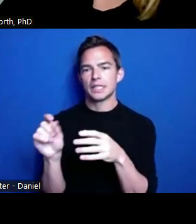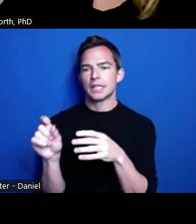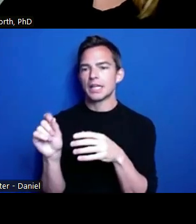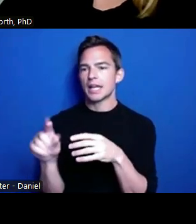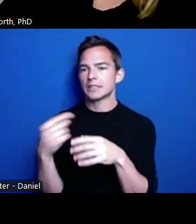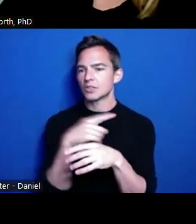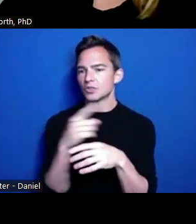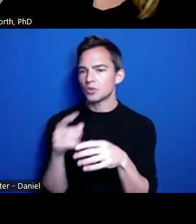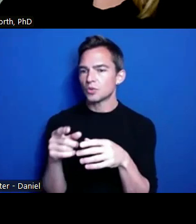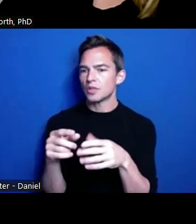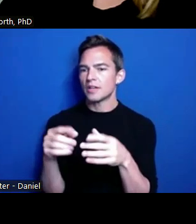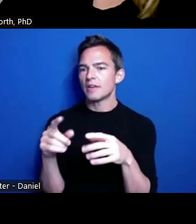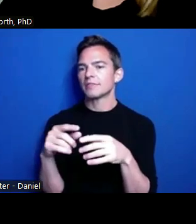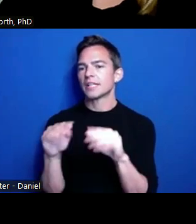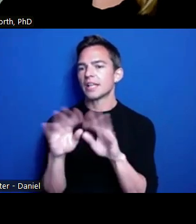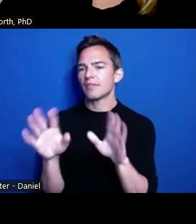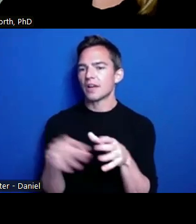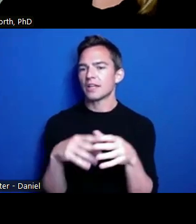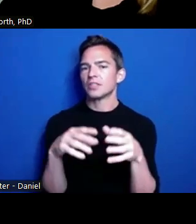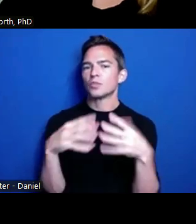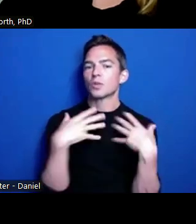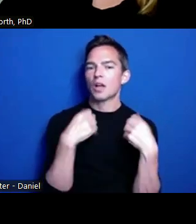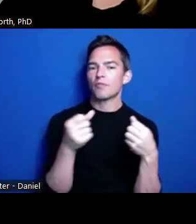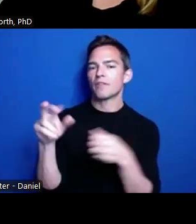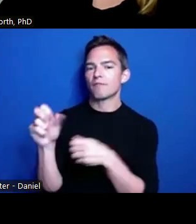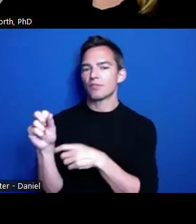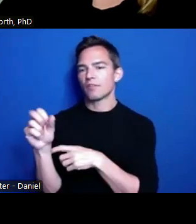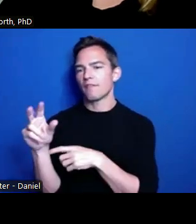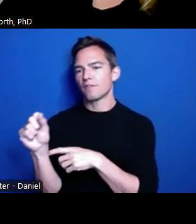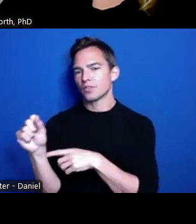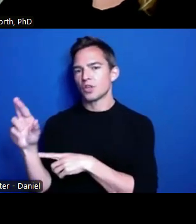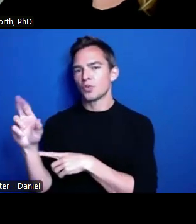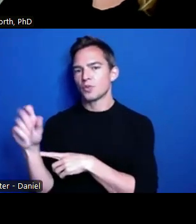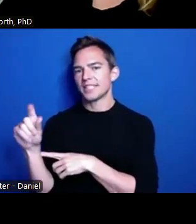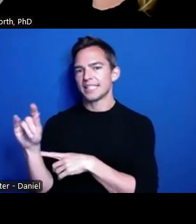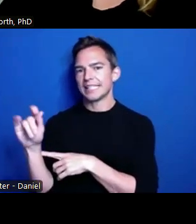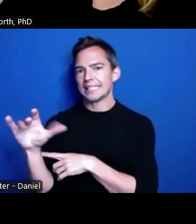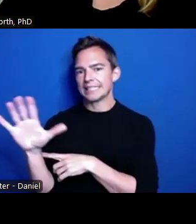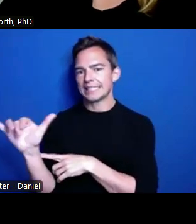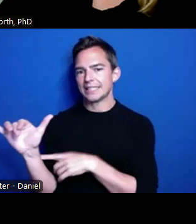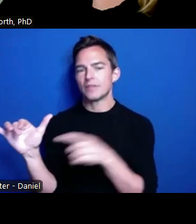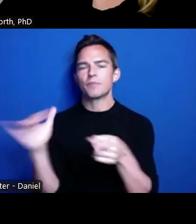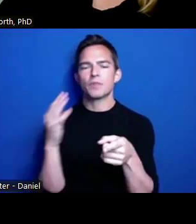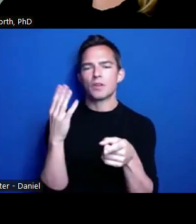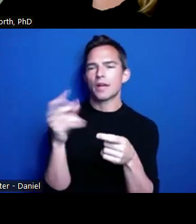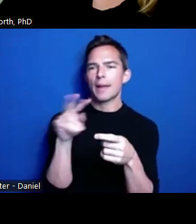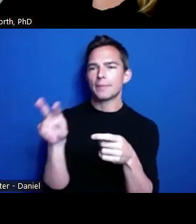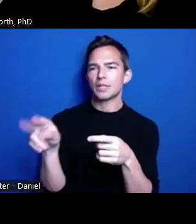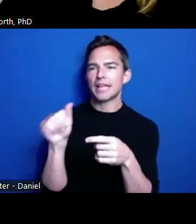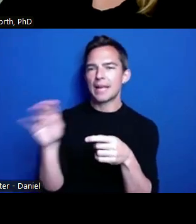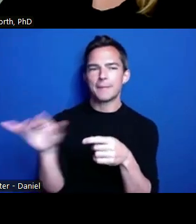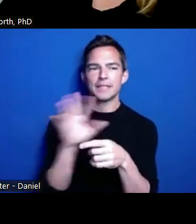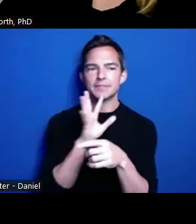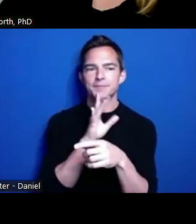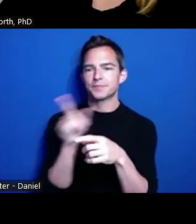versus resiliency. Why does recovery apply only to substance use mental health peer certifications? And I'm looking to Amy for this one to